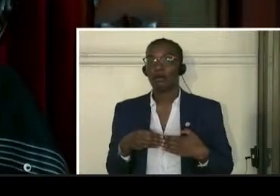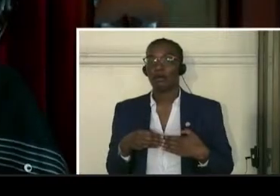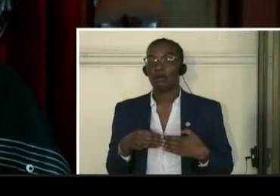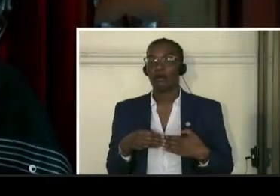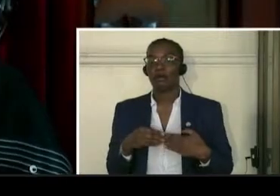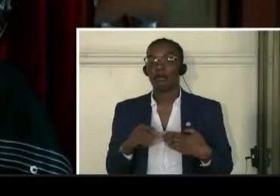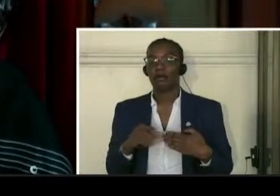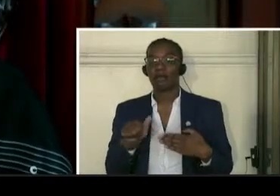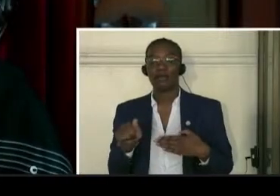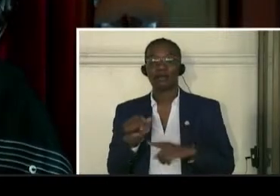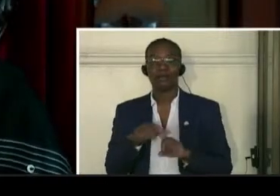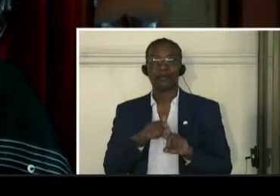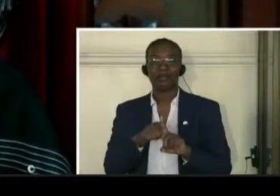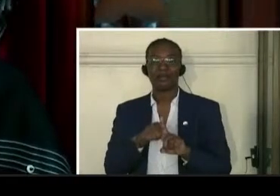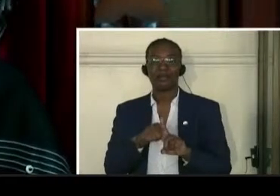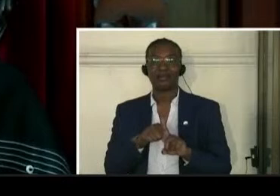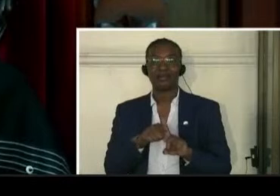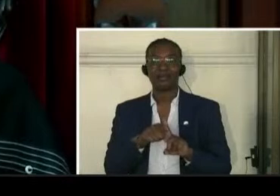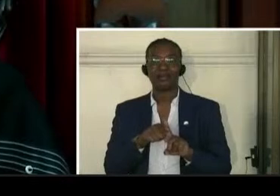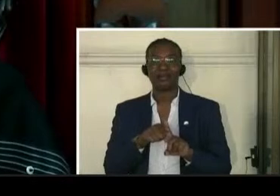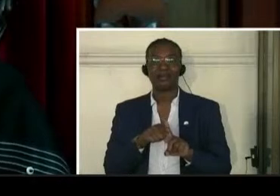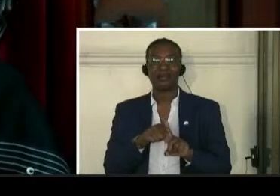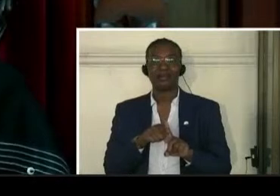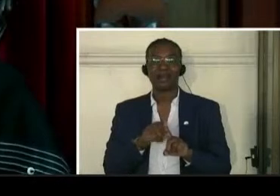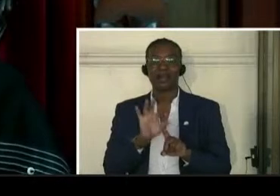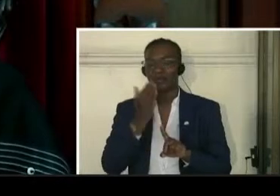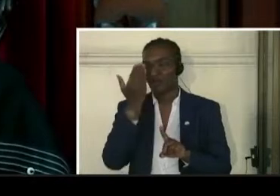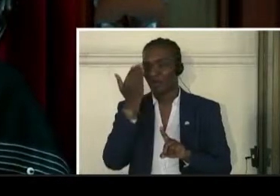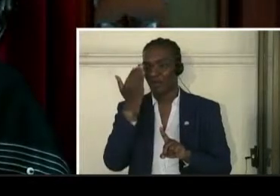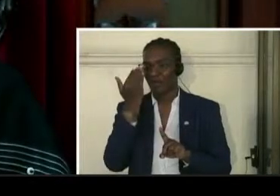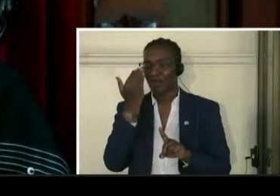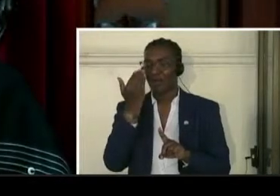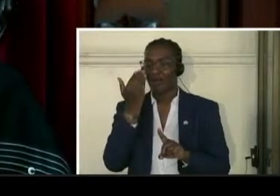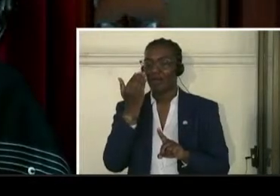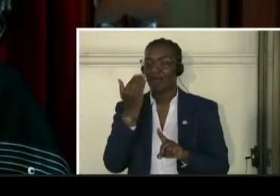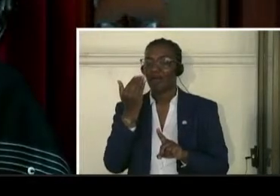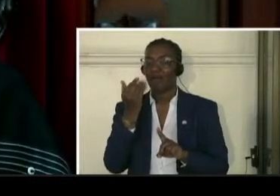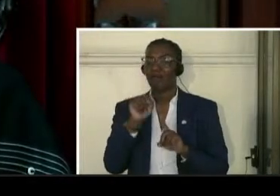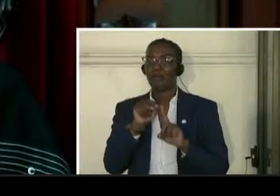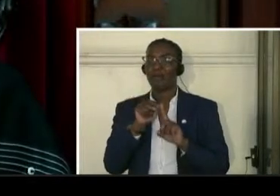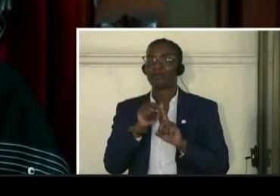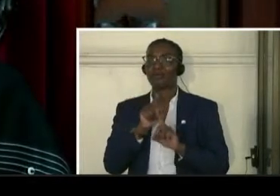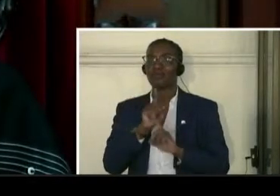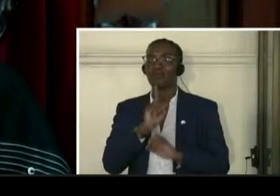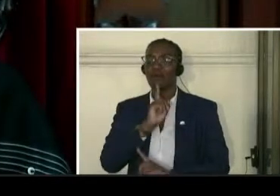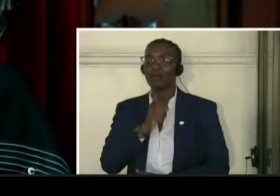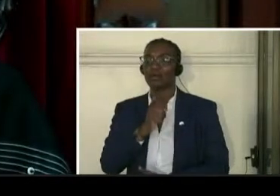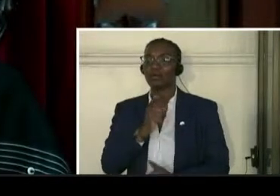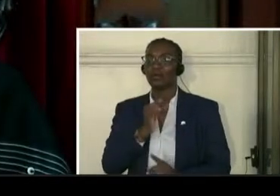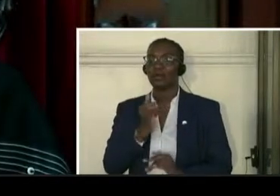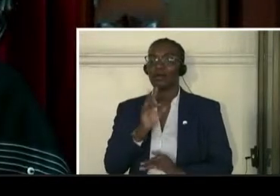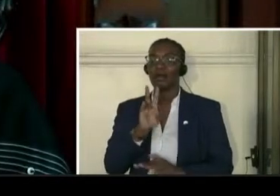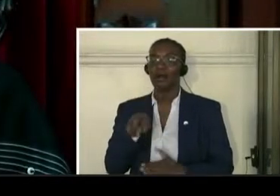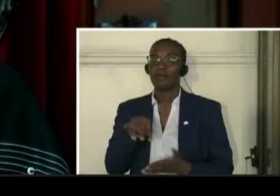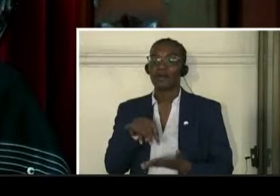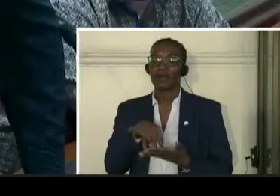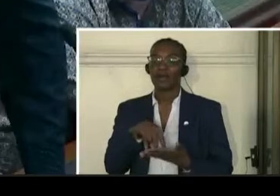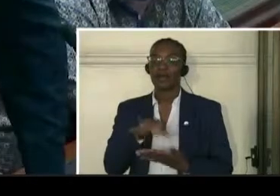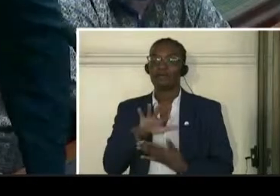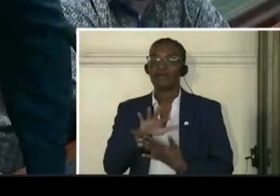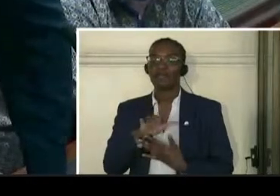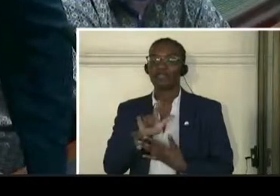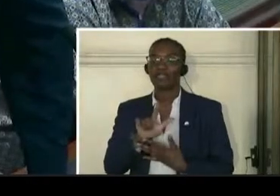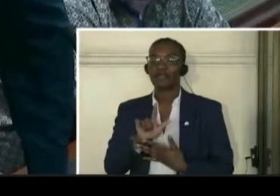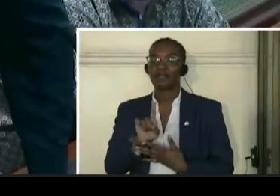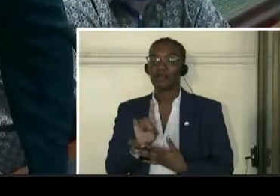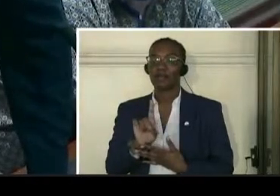there's someone who, I don't know if it's a point of order or what. No, Chairperson, I'm rising on Rule